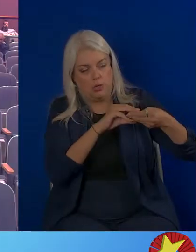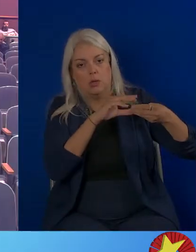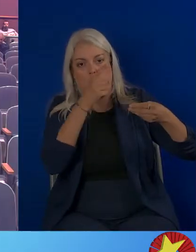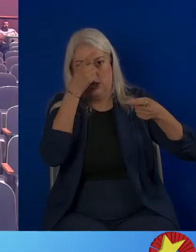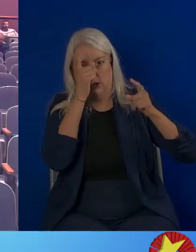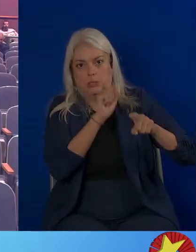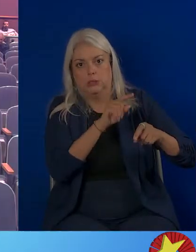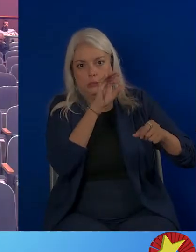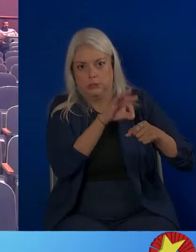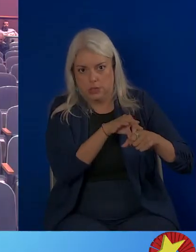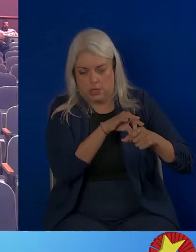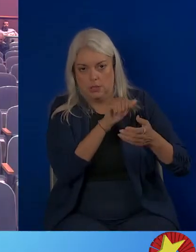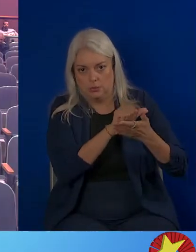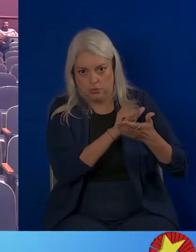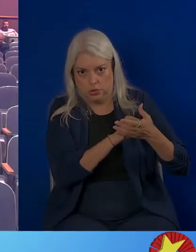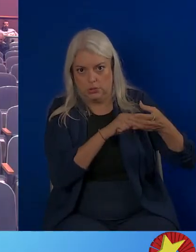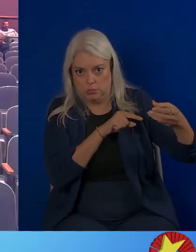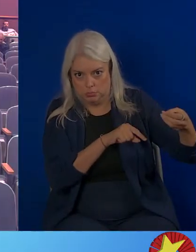And